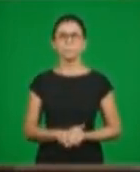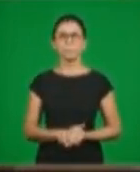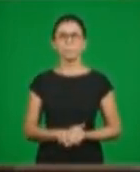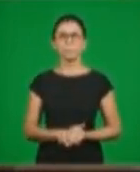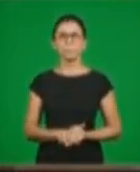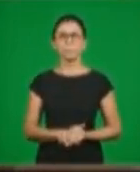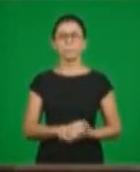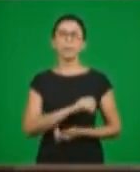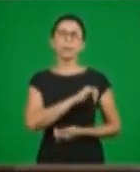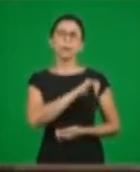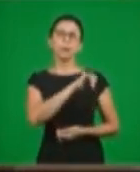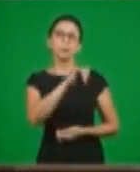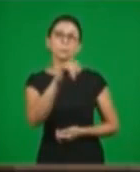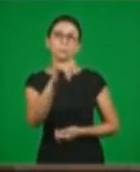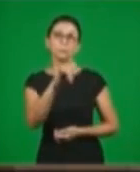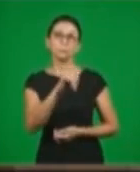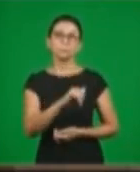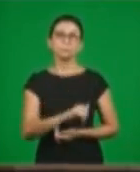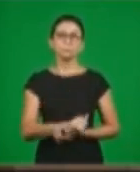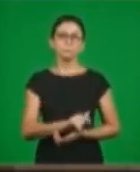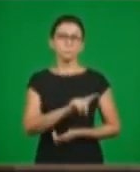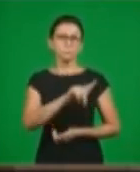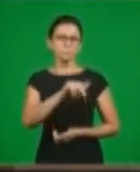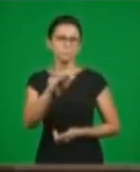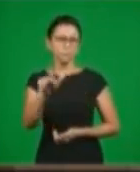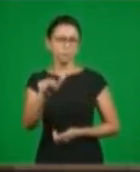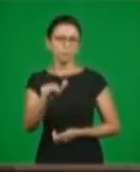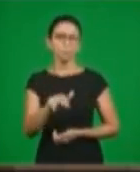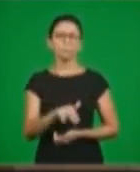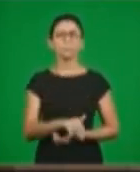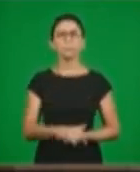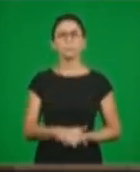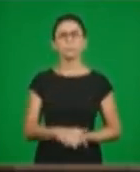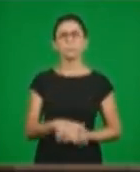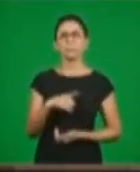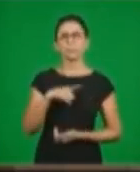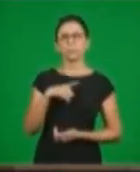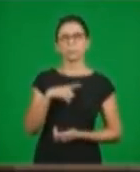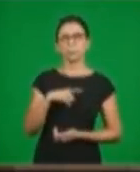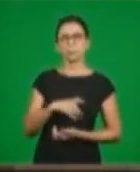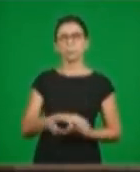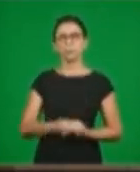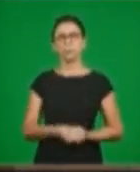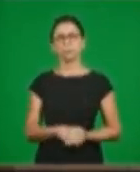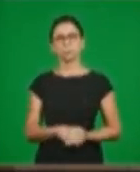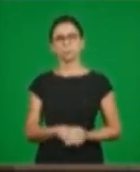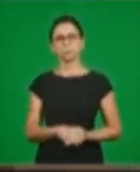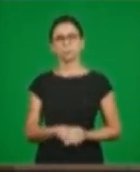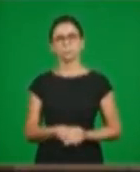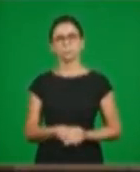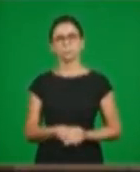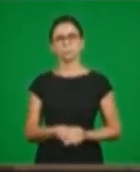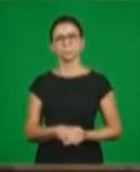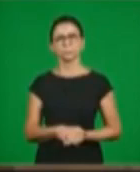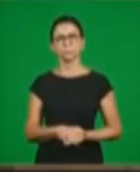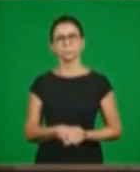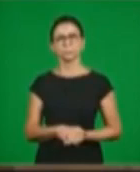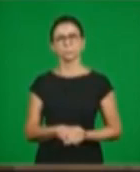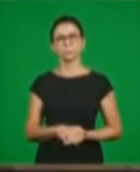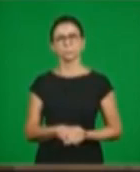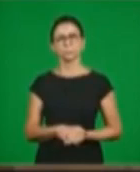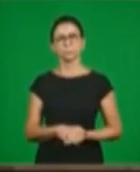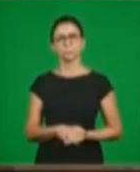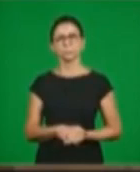we want to tell the brothers that we also had a video conference with